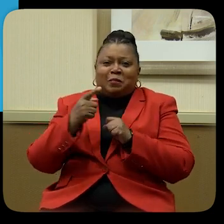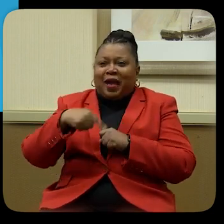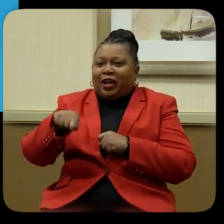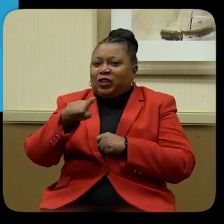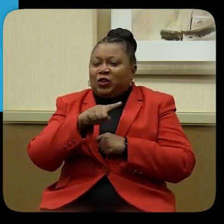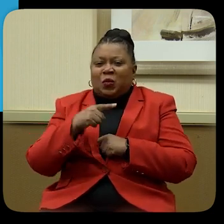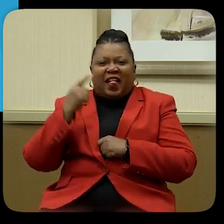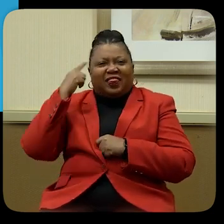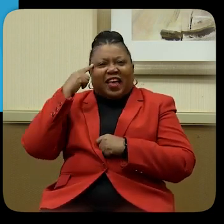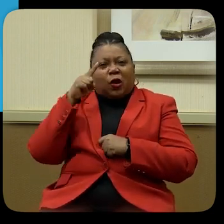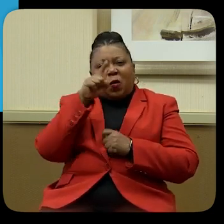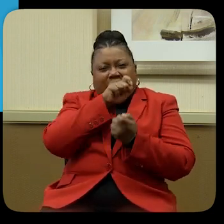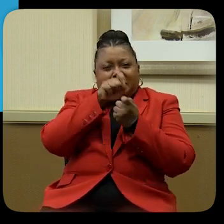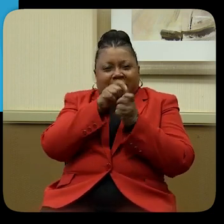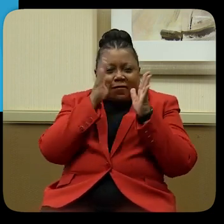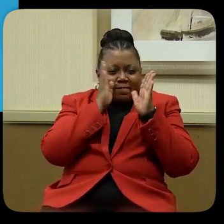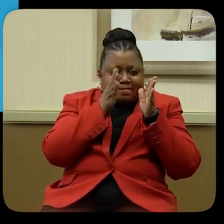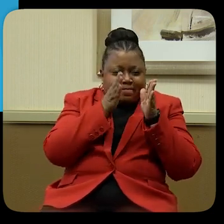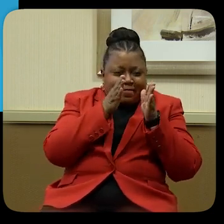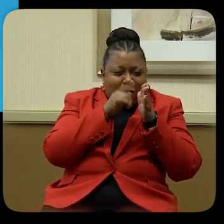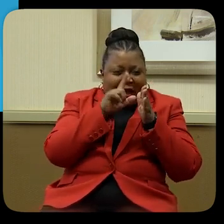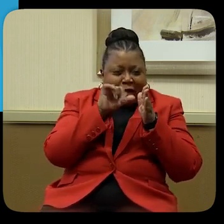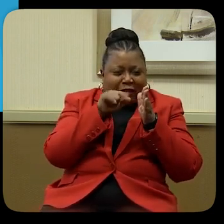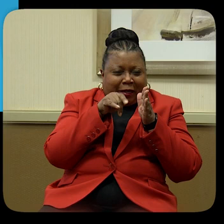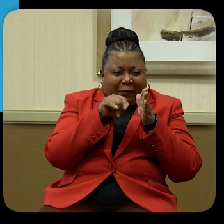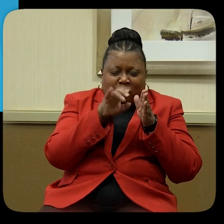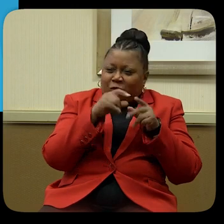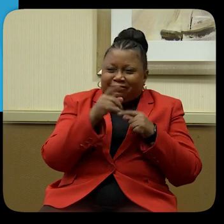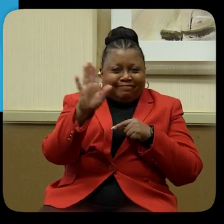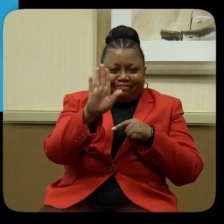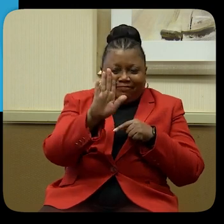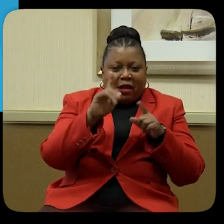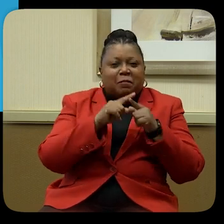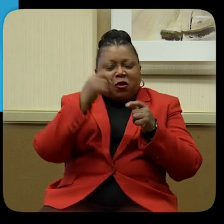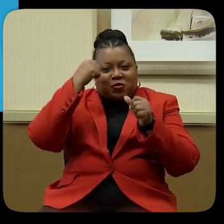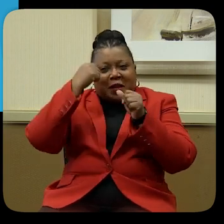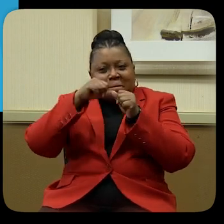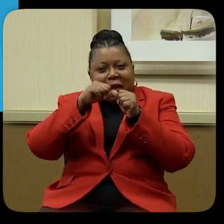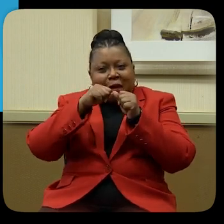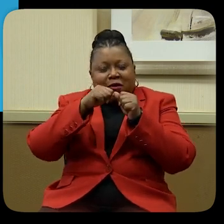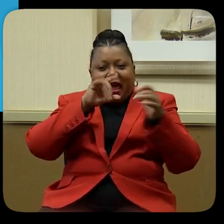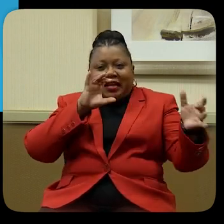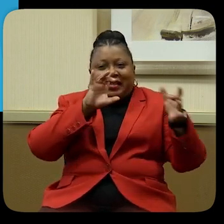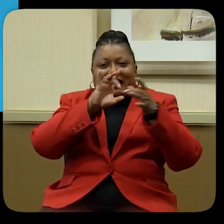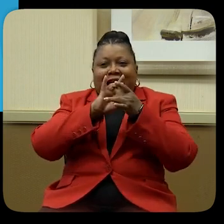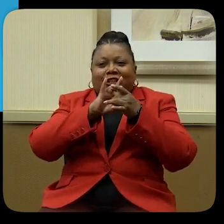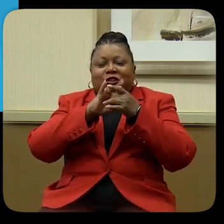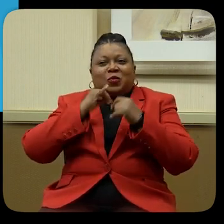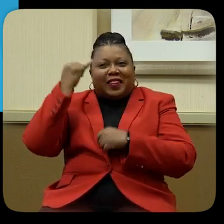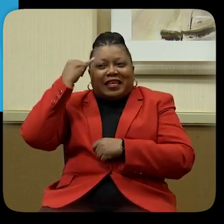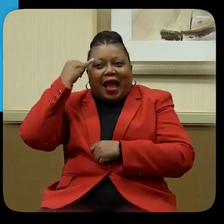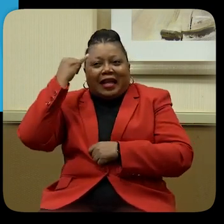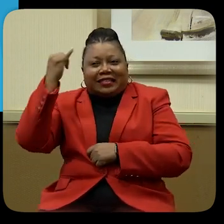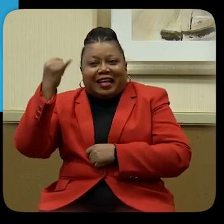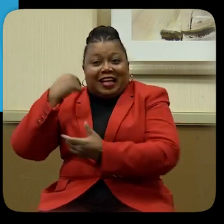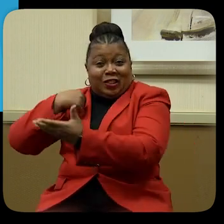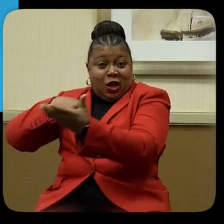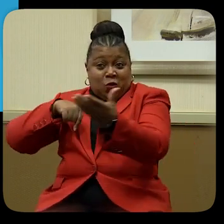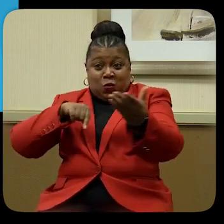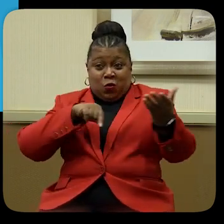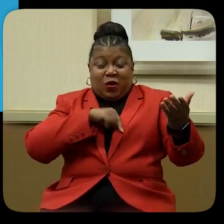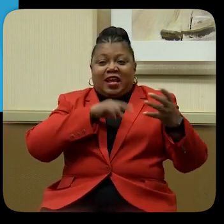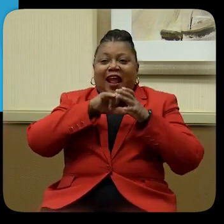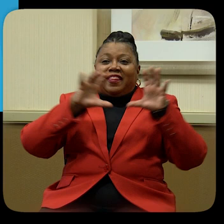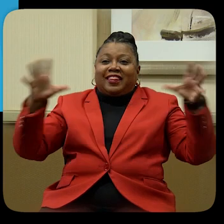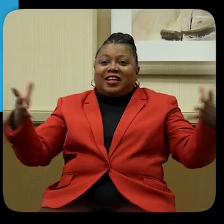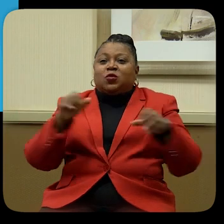you think one specific thing around LGBTQ people, but remember and reconnect us to this idea that we are